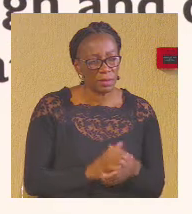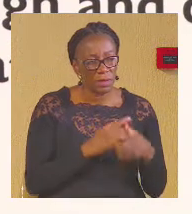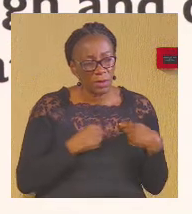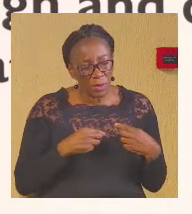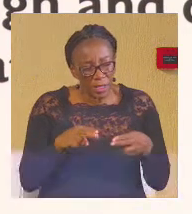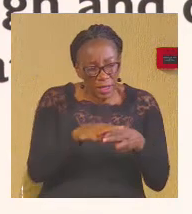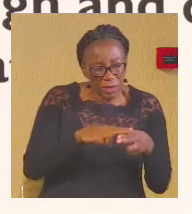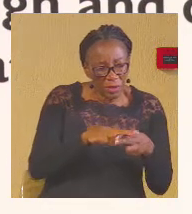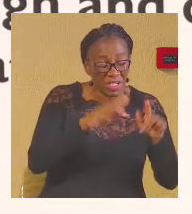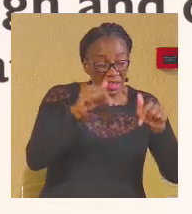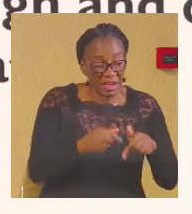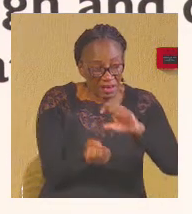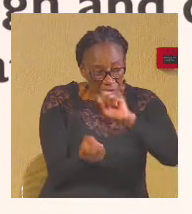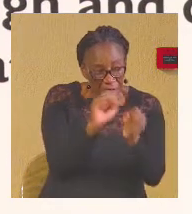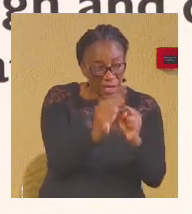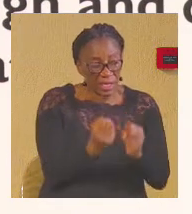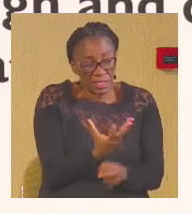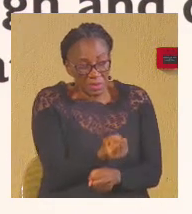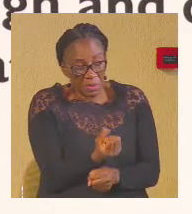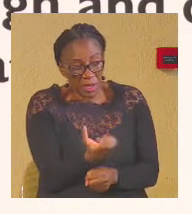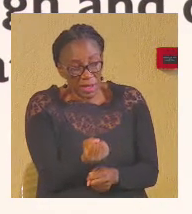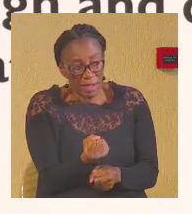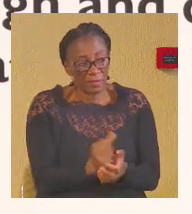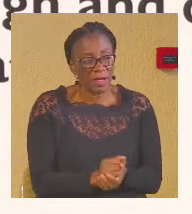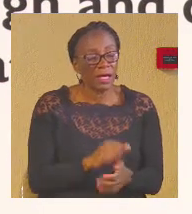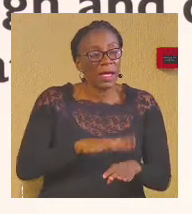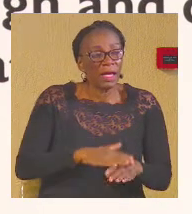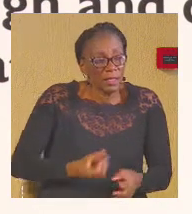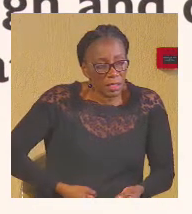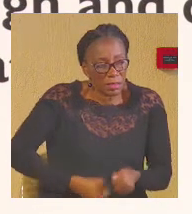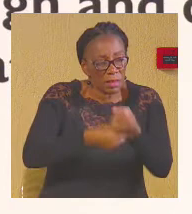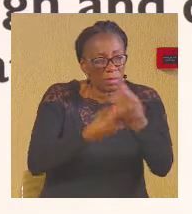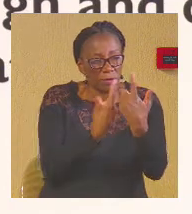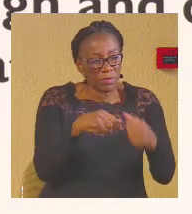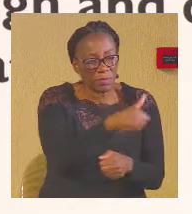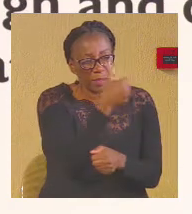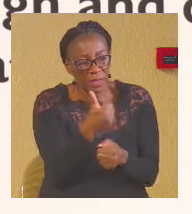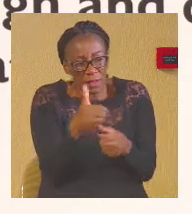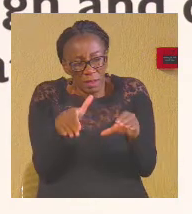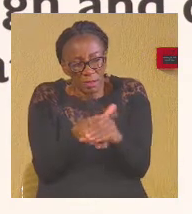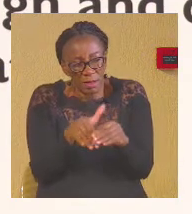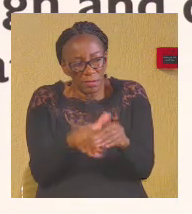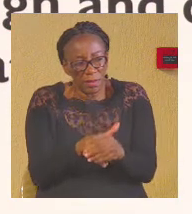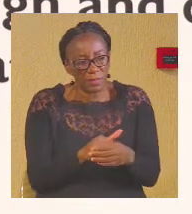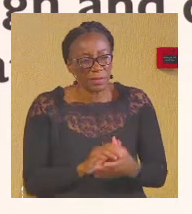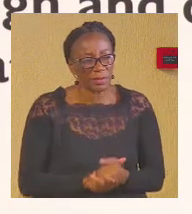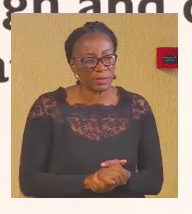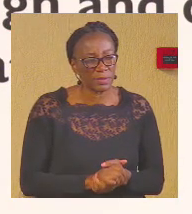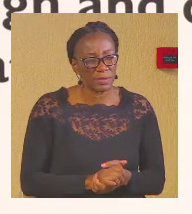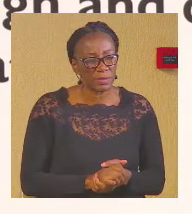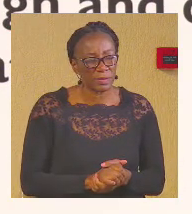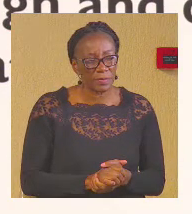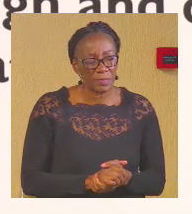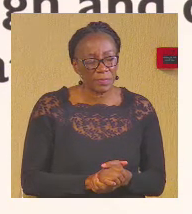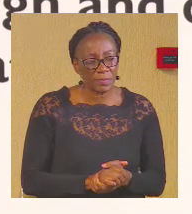fleet, as well as we are getting some other support from other stakeholders. Then the issue is that in terms of